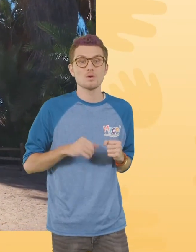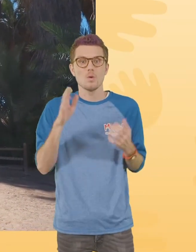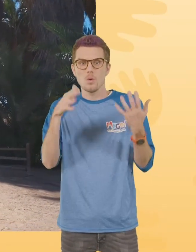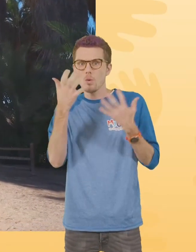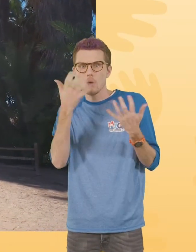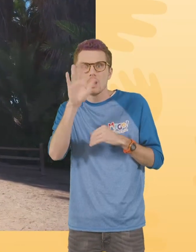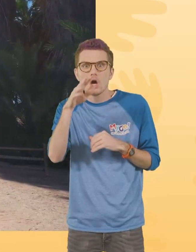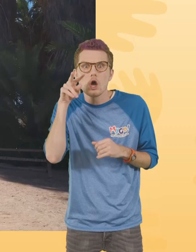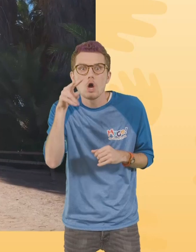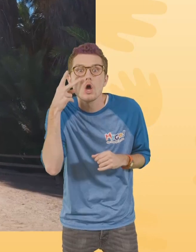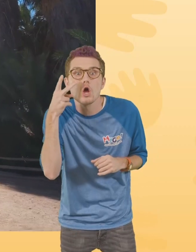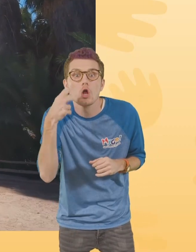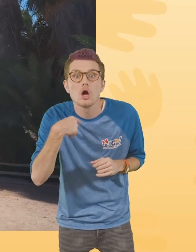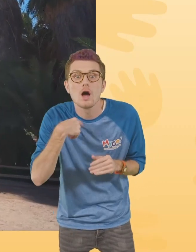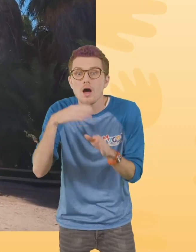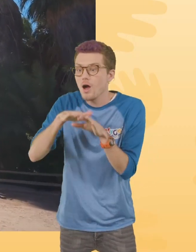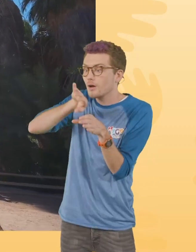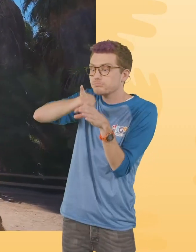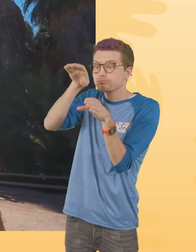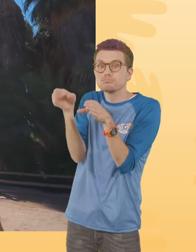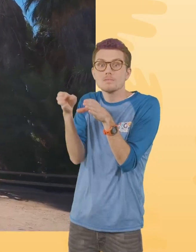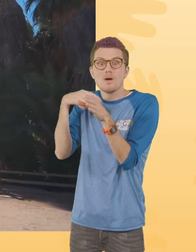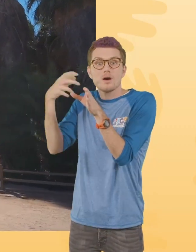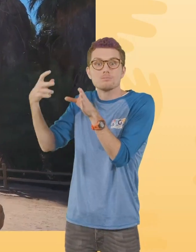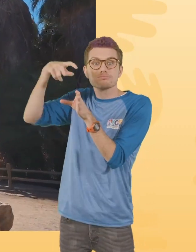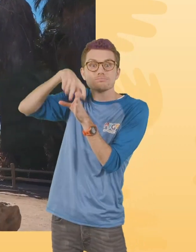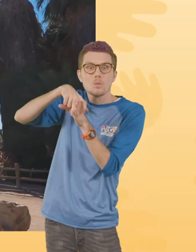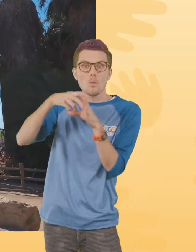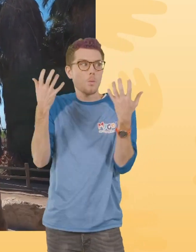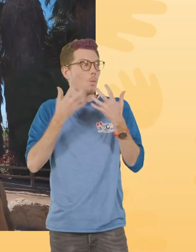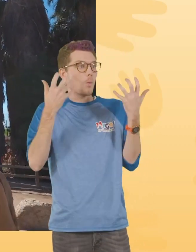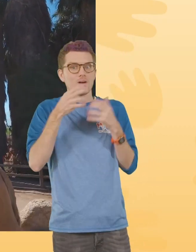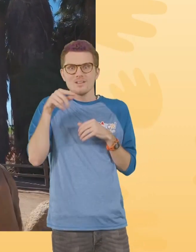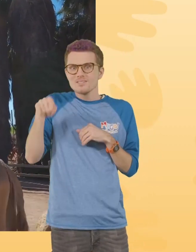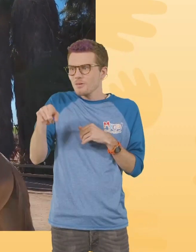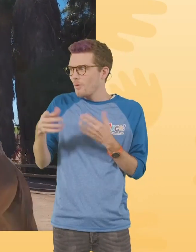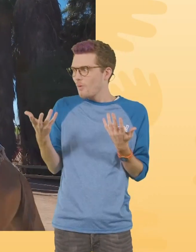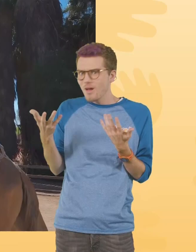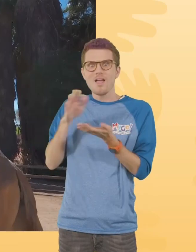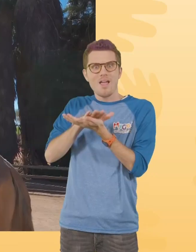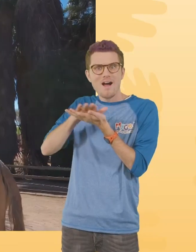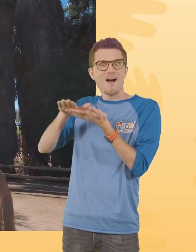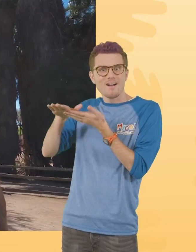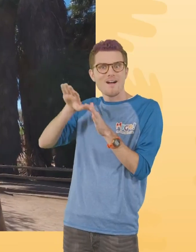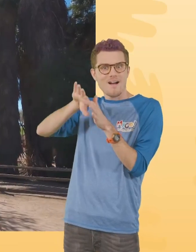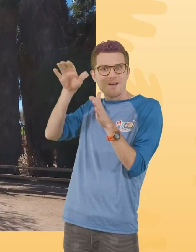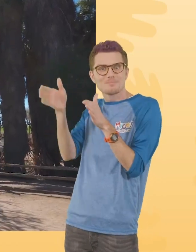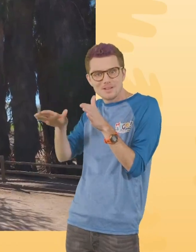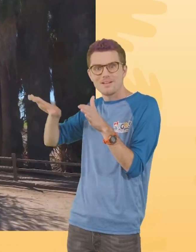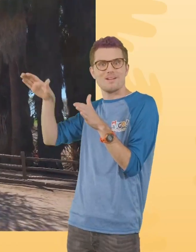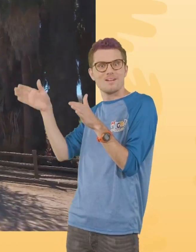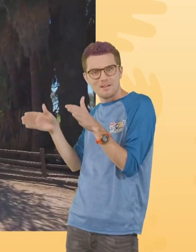Whoa, hey, look, I'm on the hump of the camel. Whoa, this is a